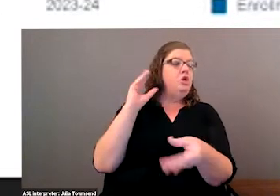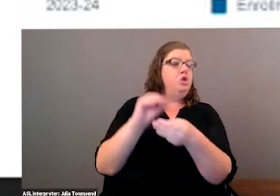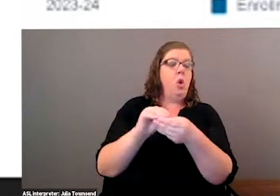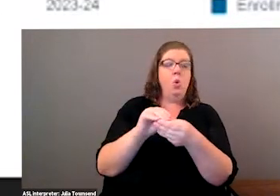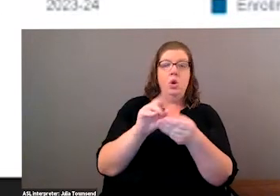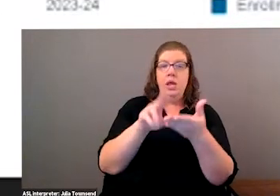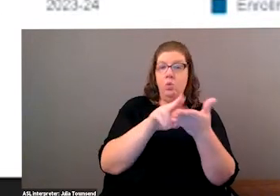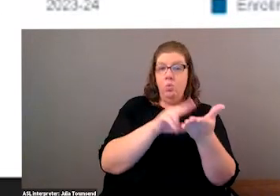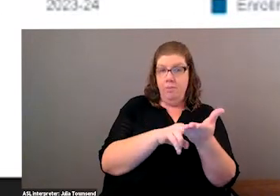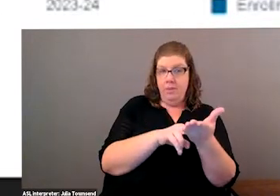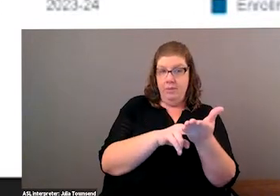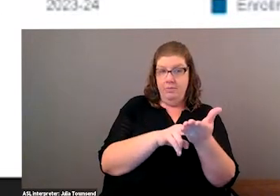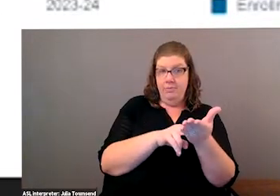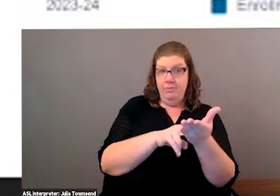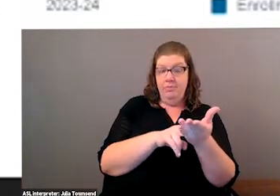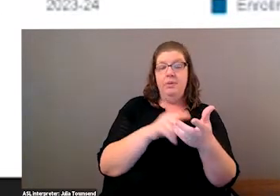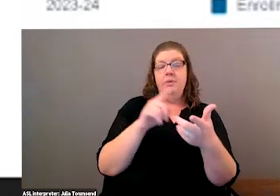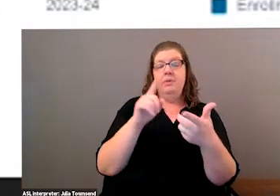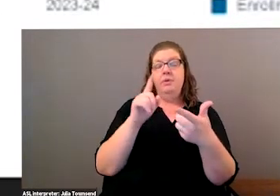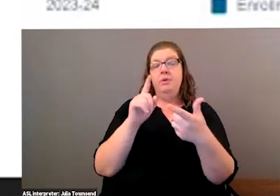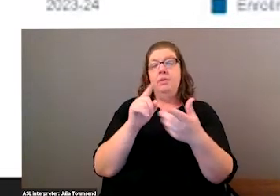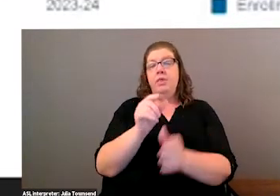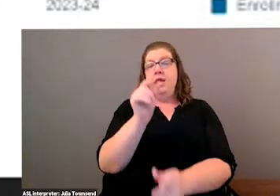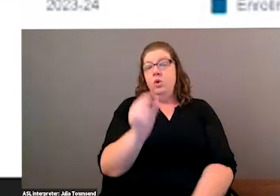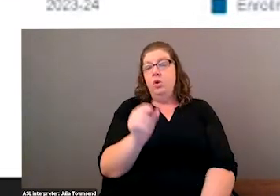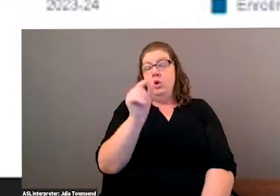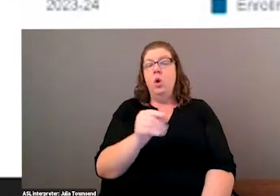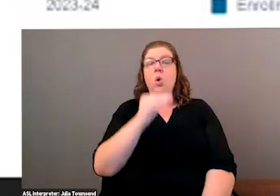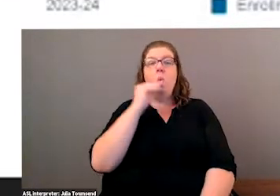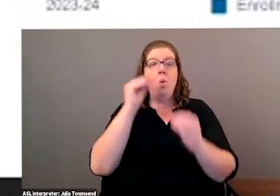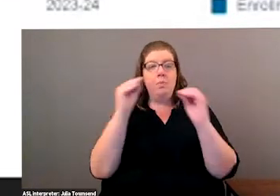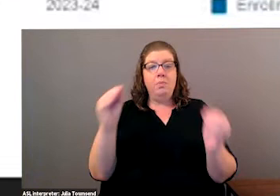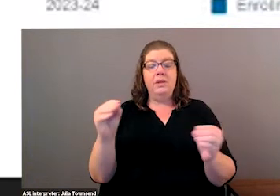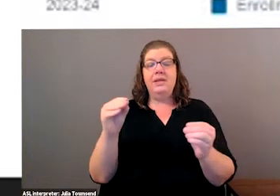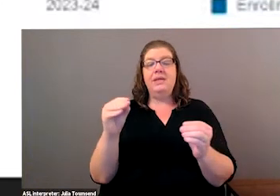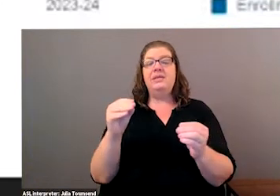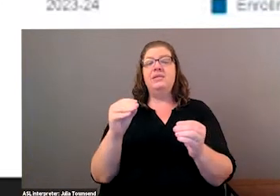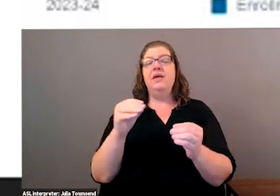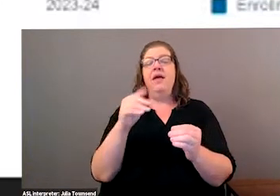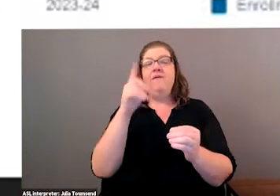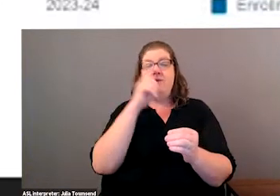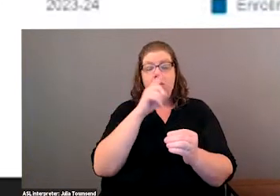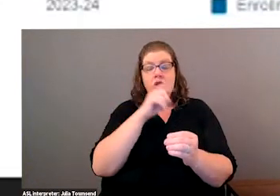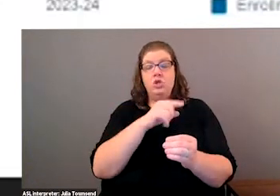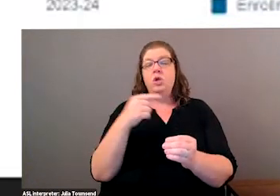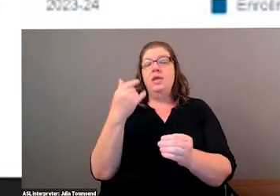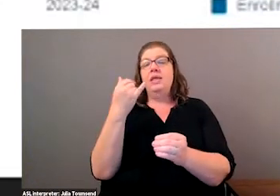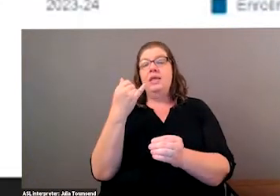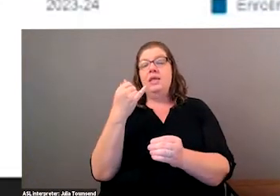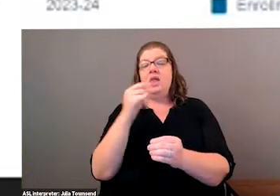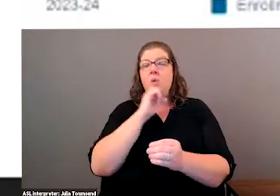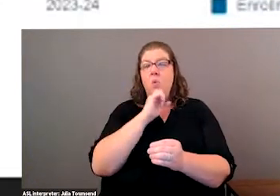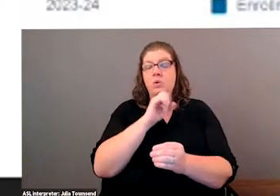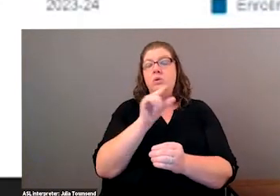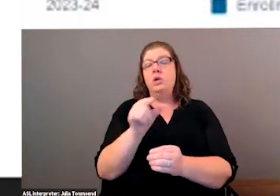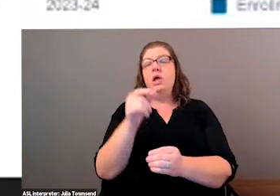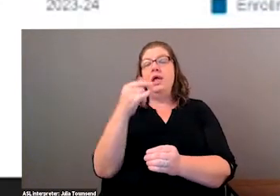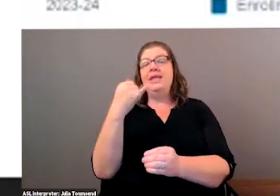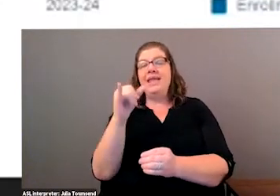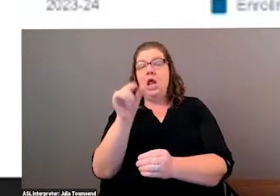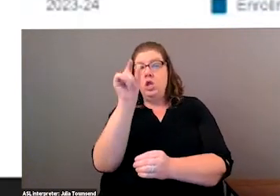then it shows the homeless, foster, youth is in the orange, the yellow is the socially